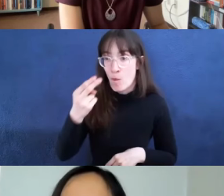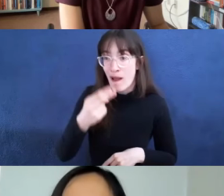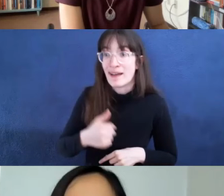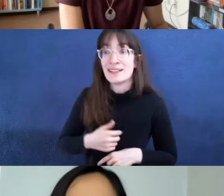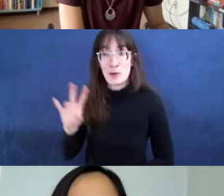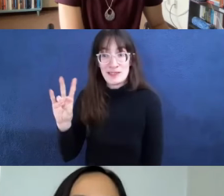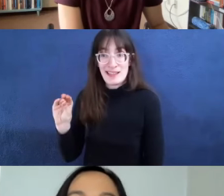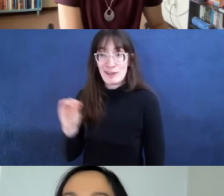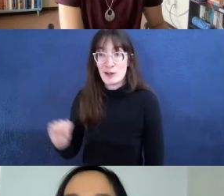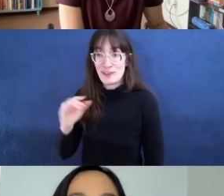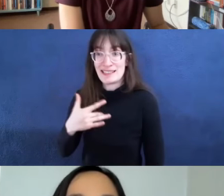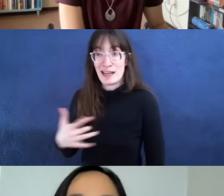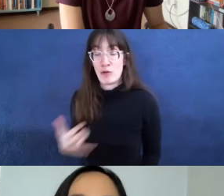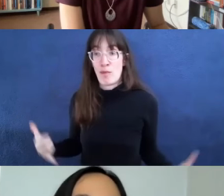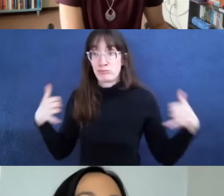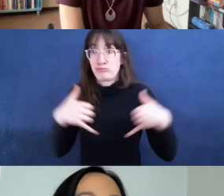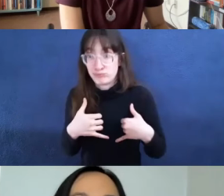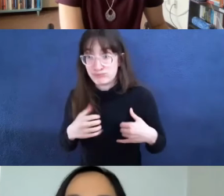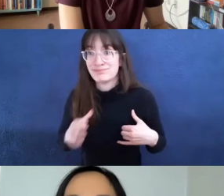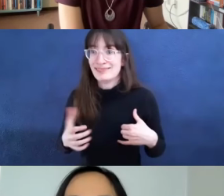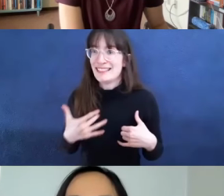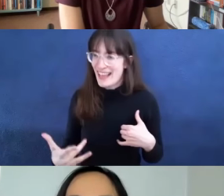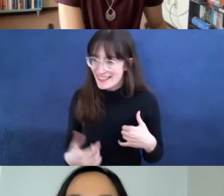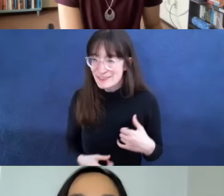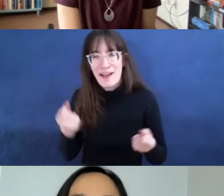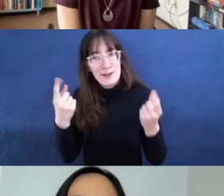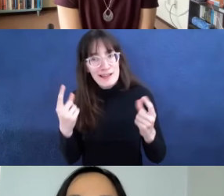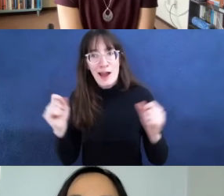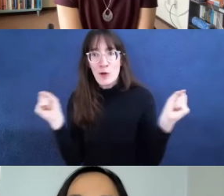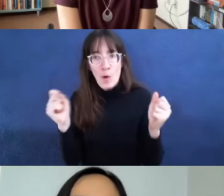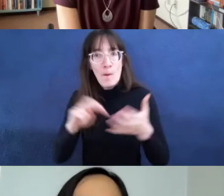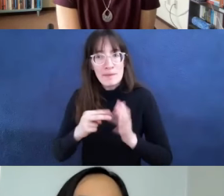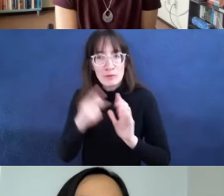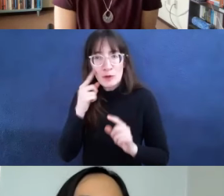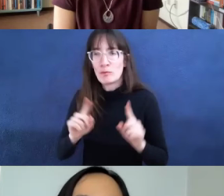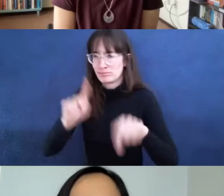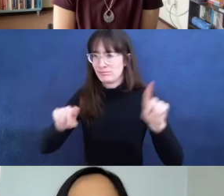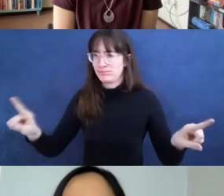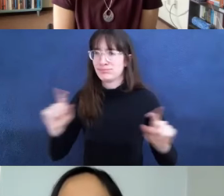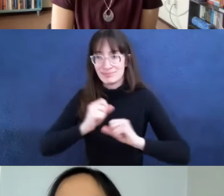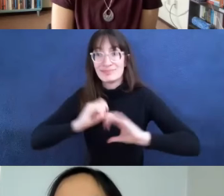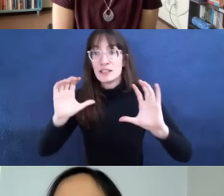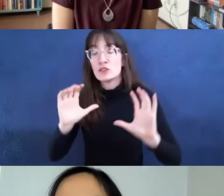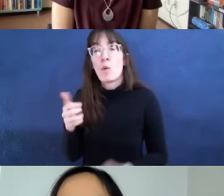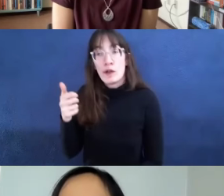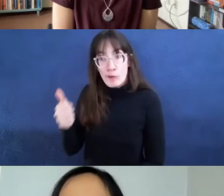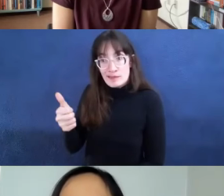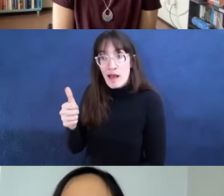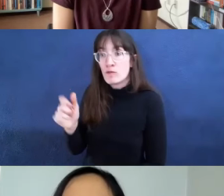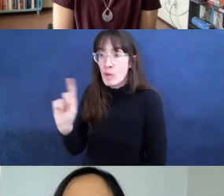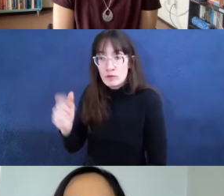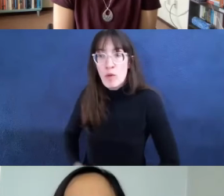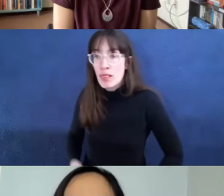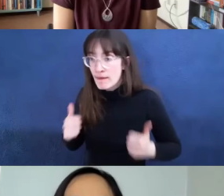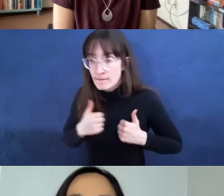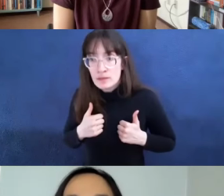a sweatshirt. So wherever you are, whatever cold means to you, imagine yourself like walking